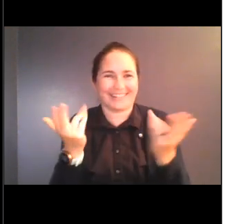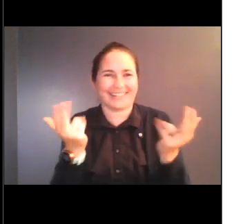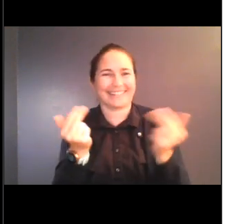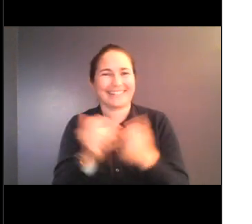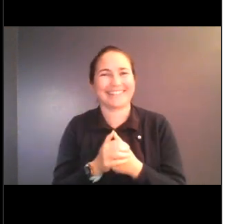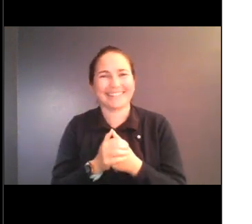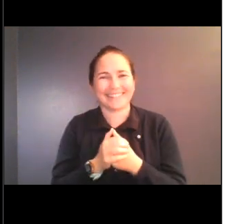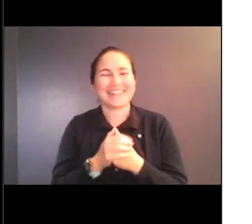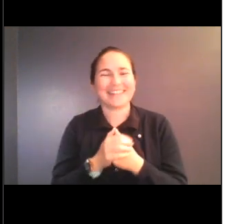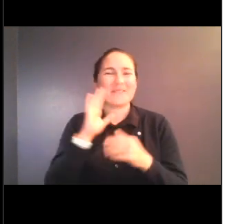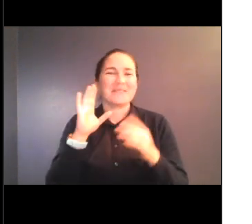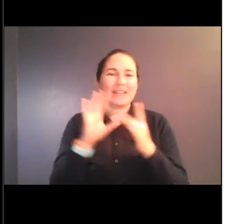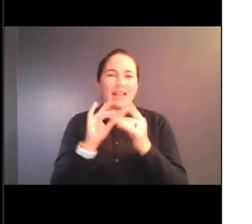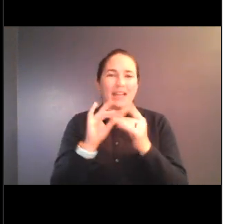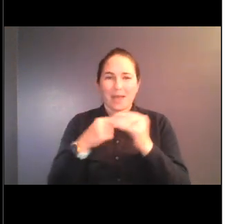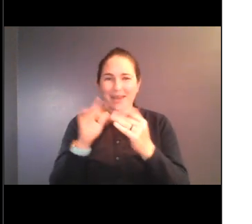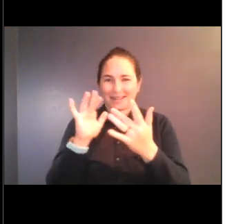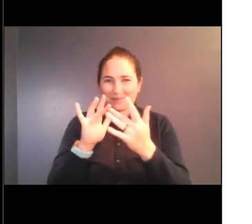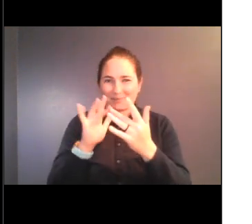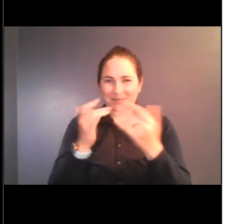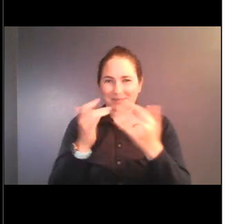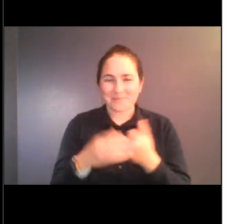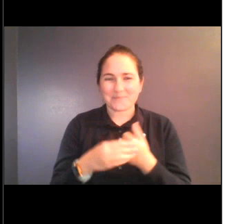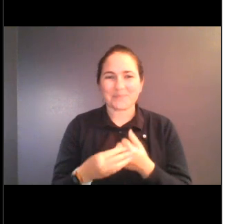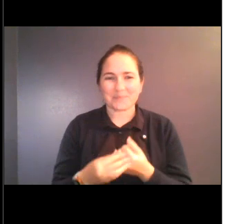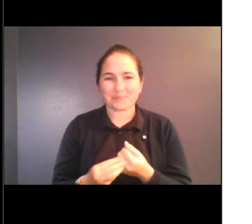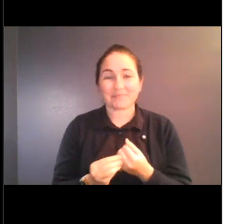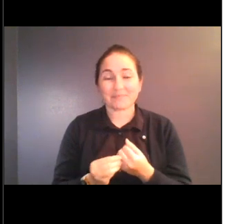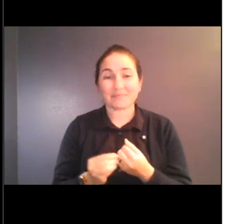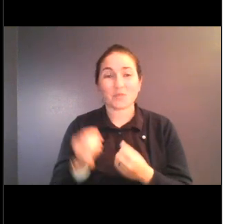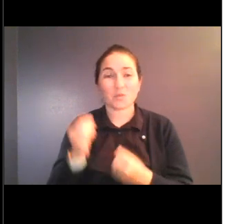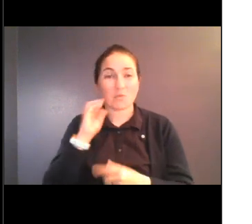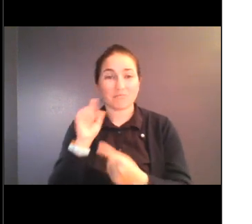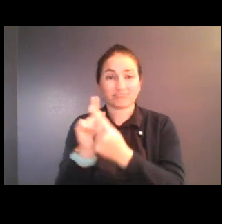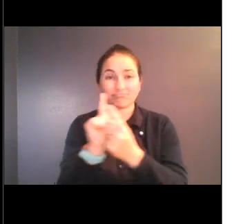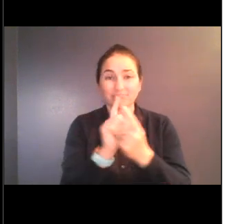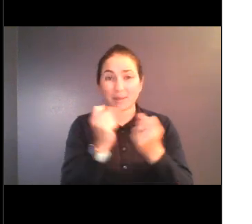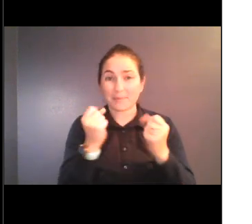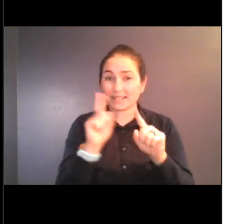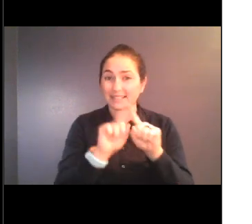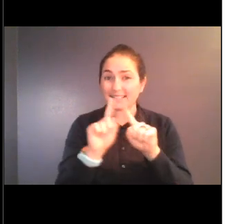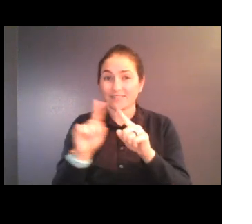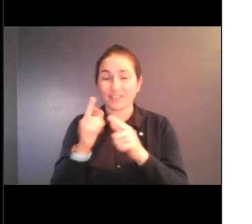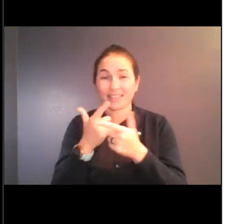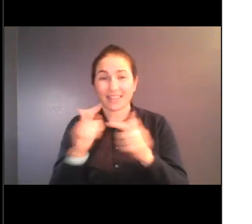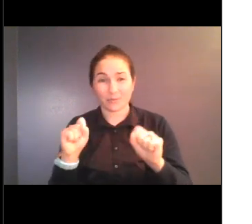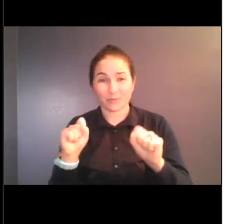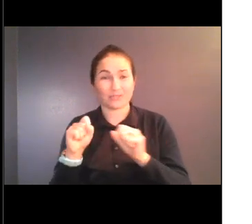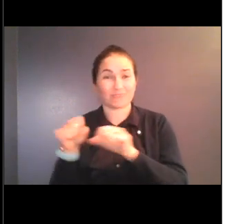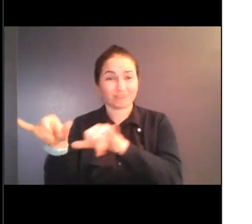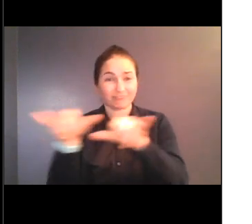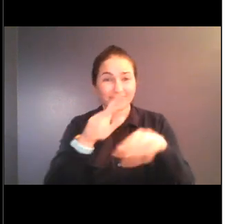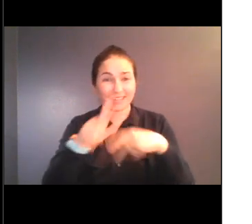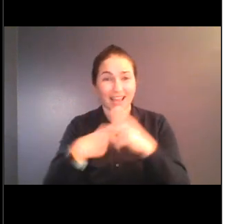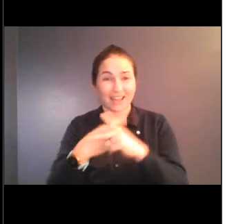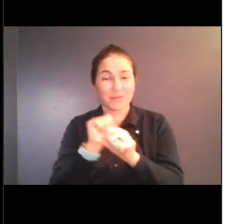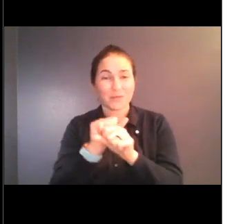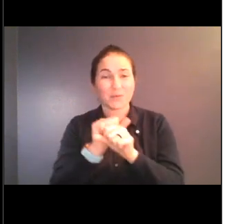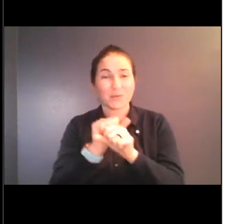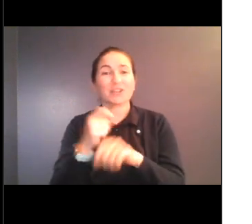Let me talk about networking. So you get to meet new linguists who do work just like yours. I actually recently have